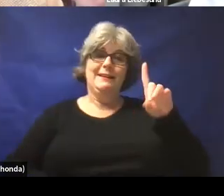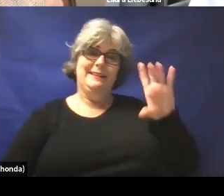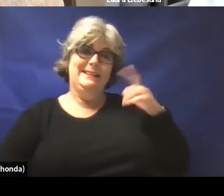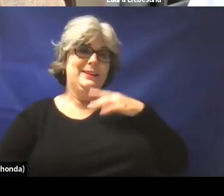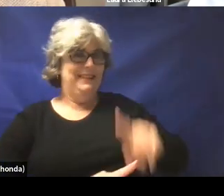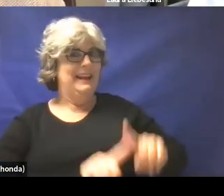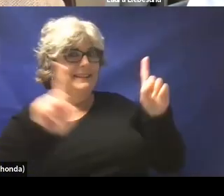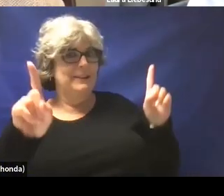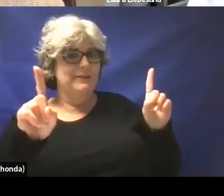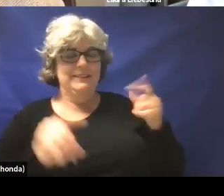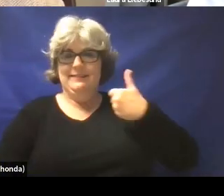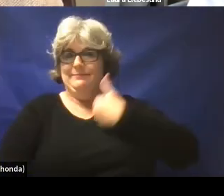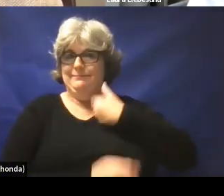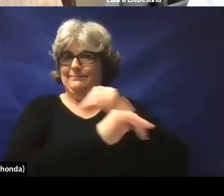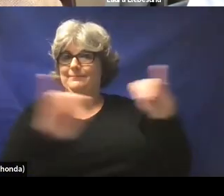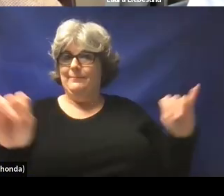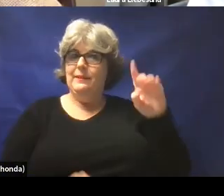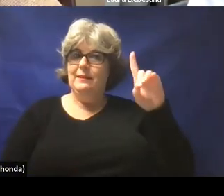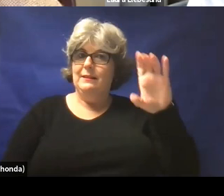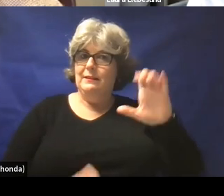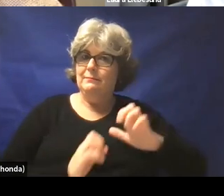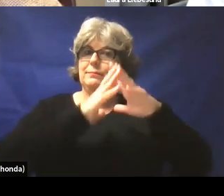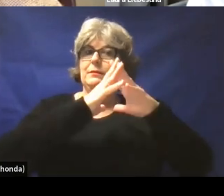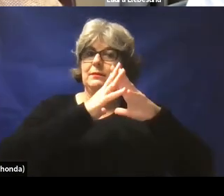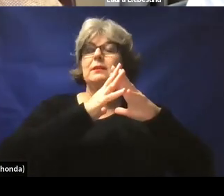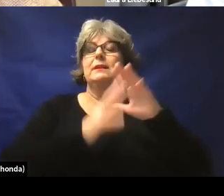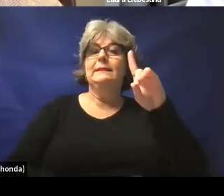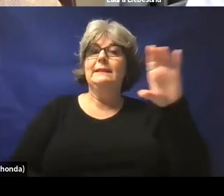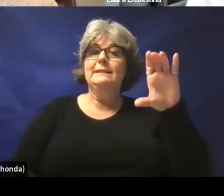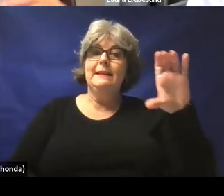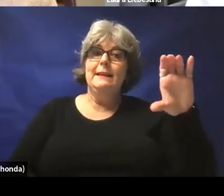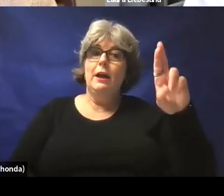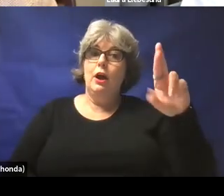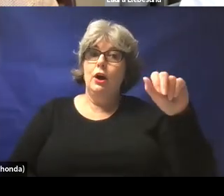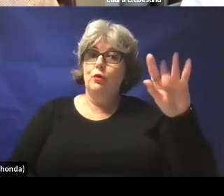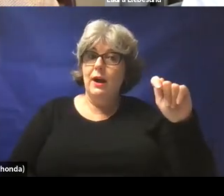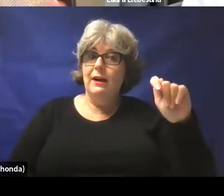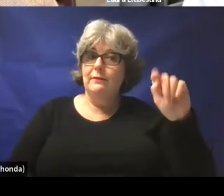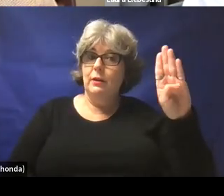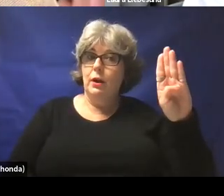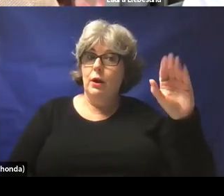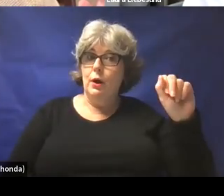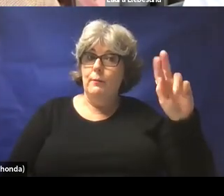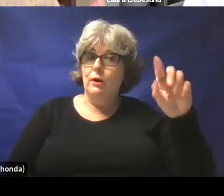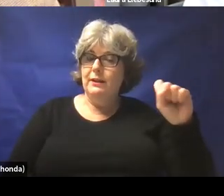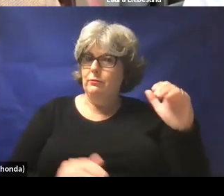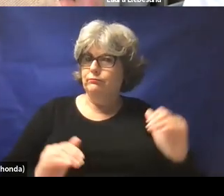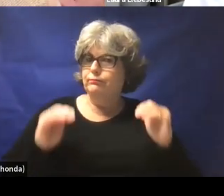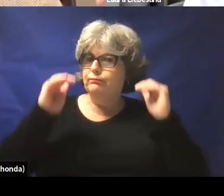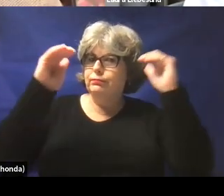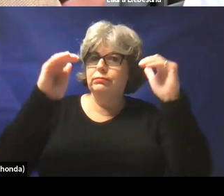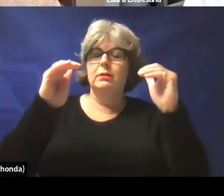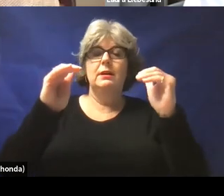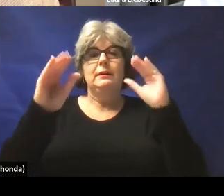differently and on our own, founded the DC Craft Bartenders Guild. And it was really to help educate bartenders, raise the quality,